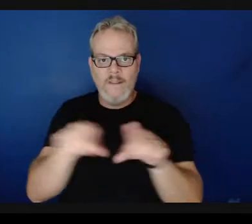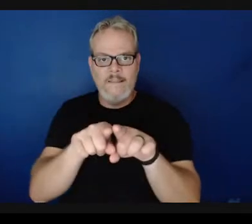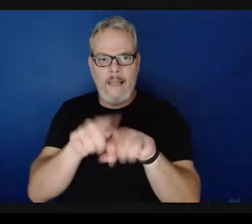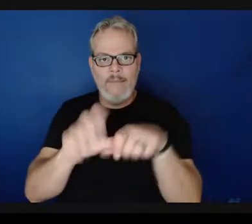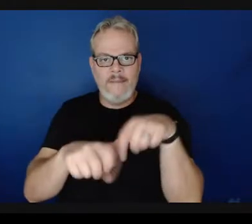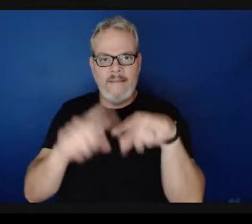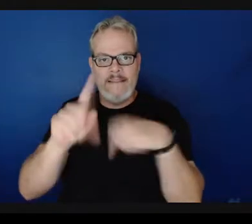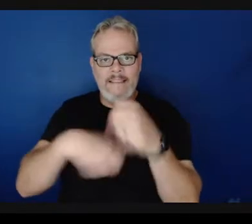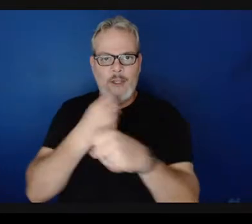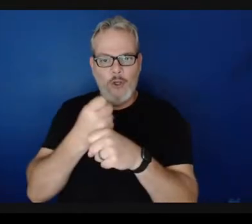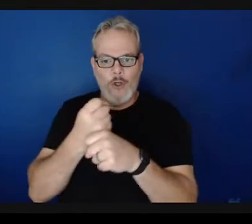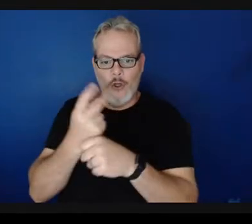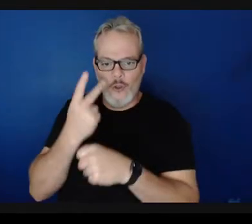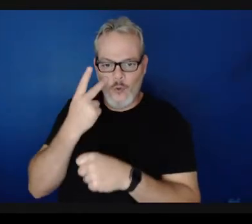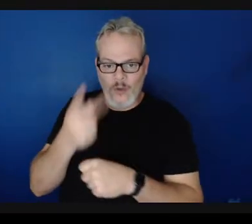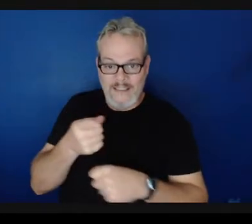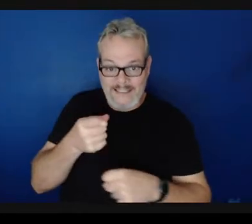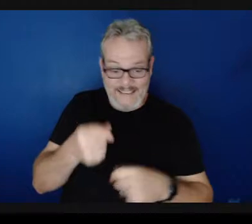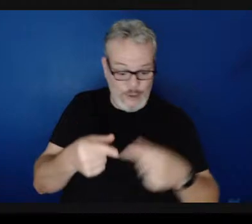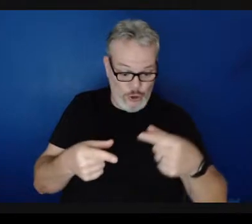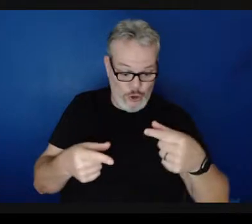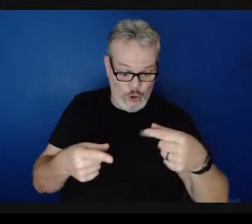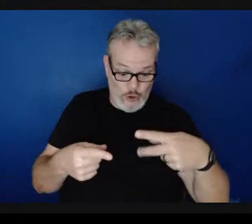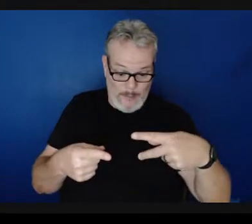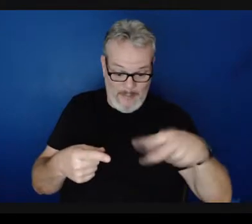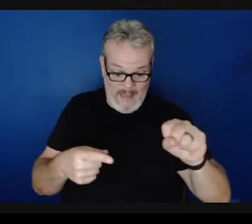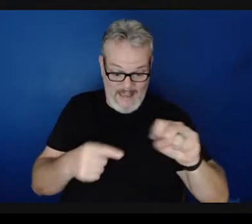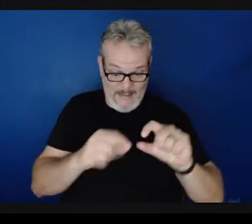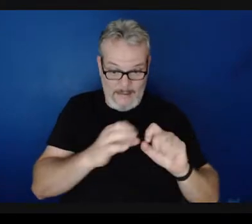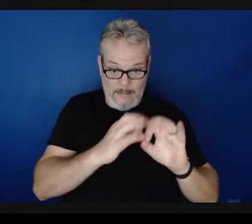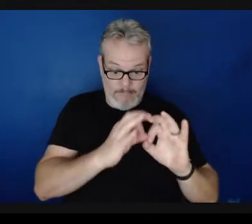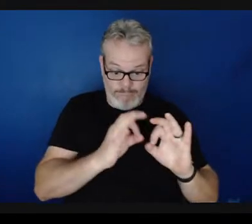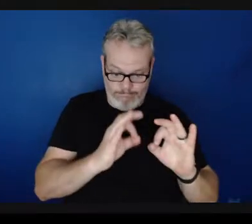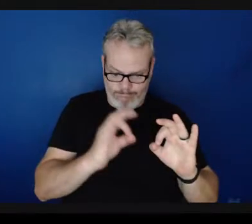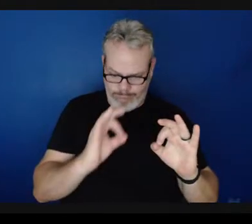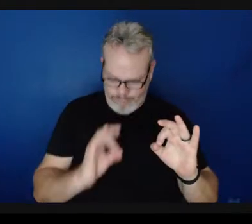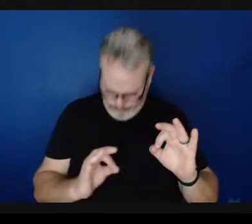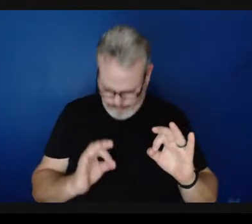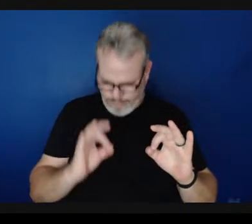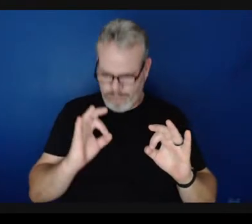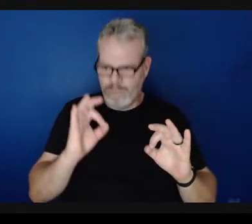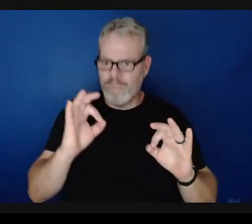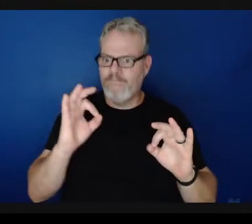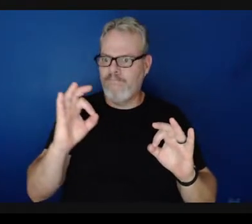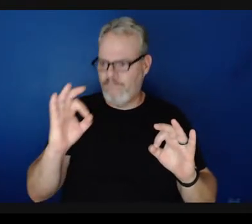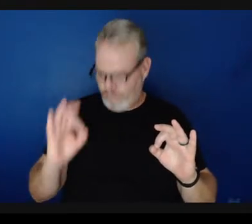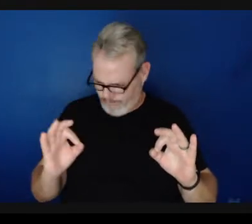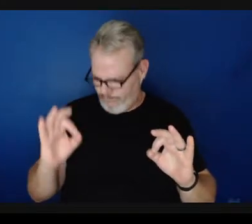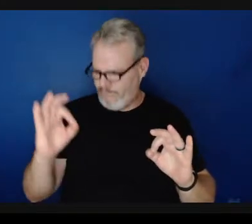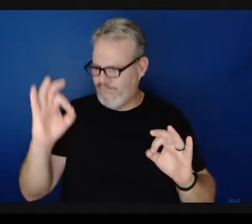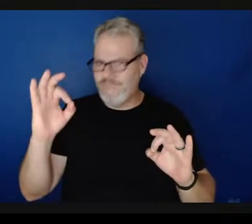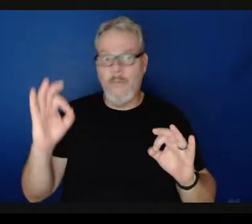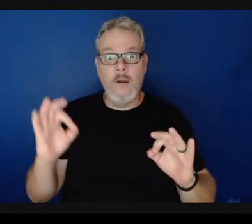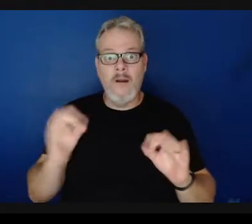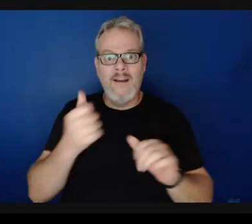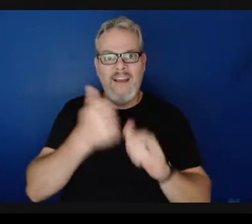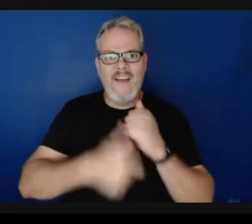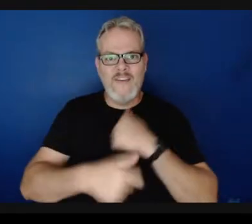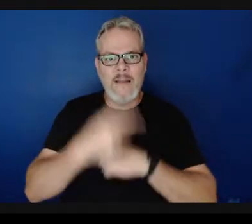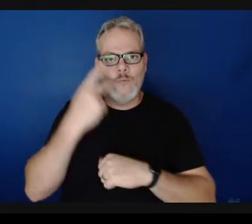we can see here the GPS across the summit. And typically when we see these big drops, we have either a major intrusion or an